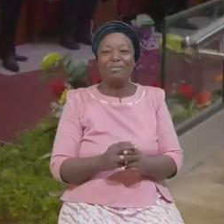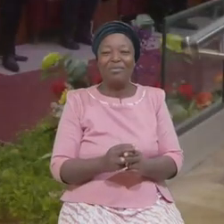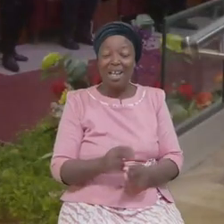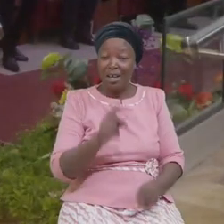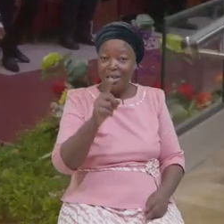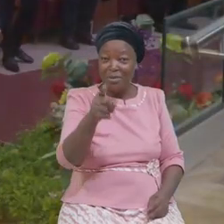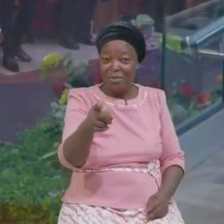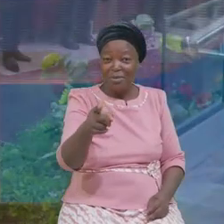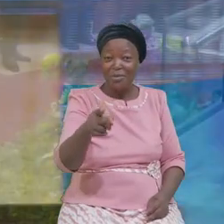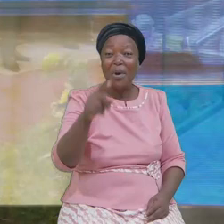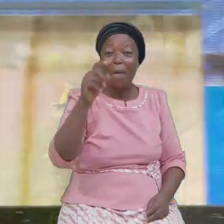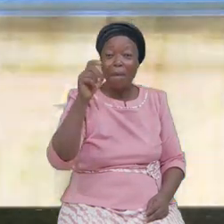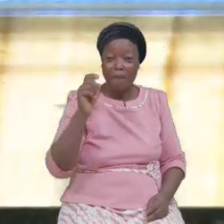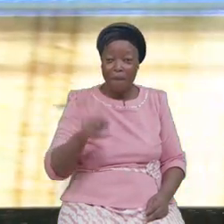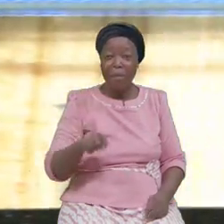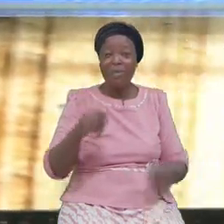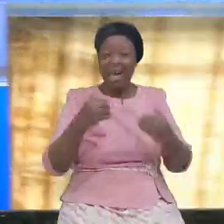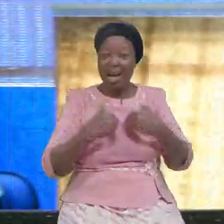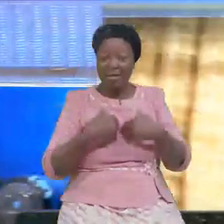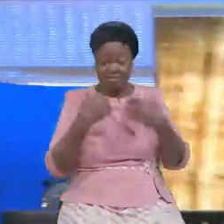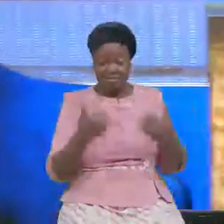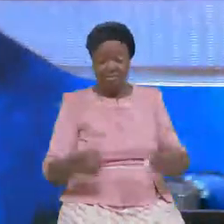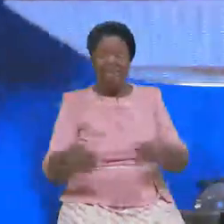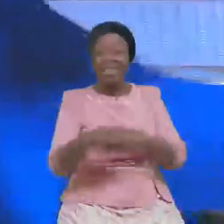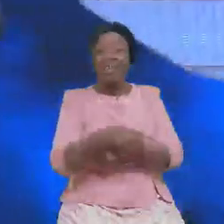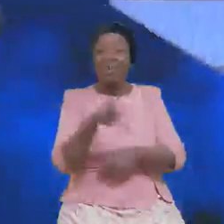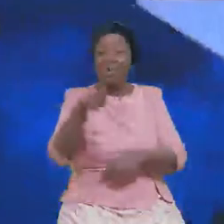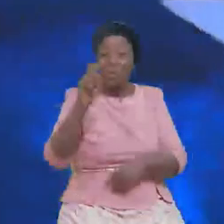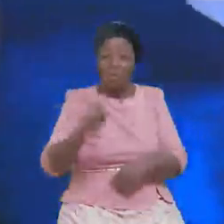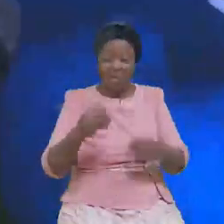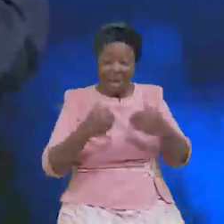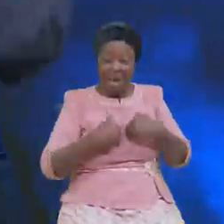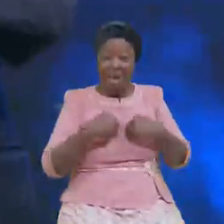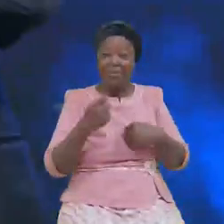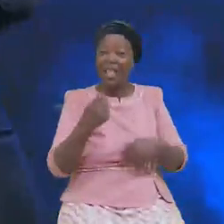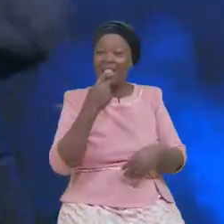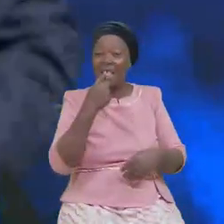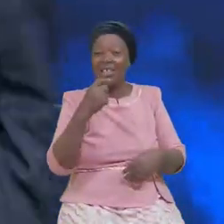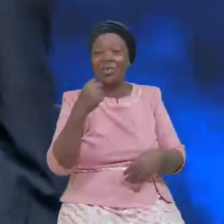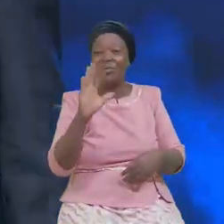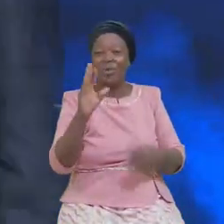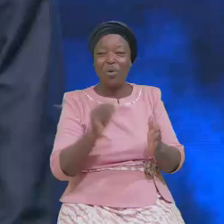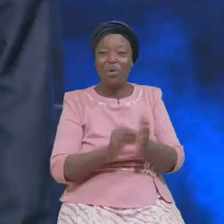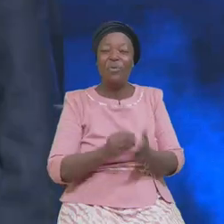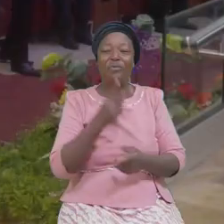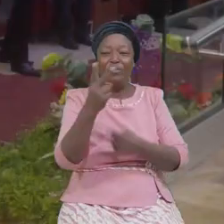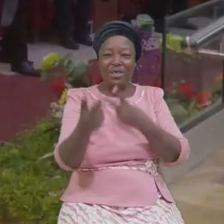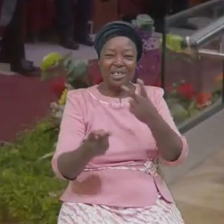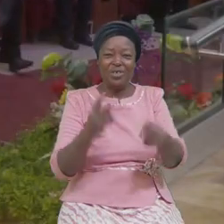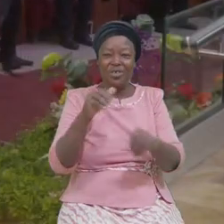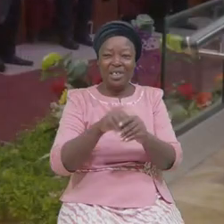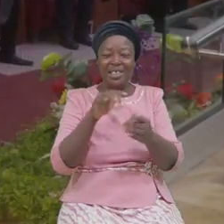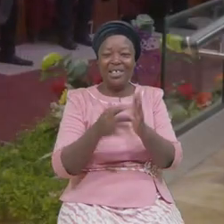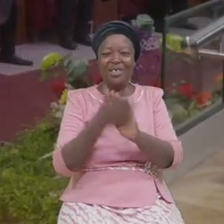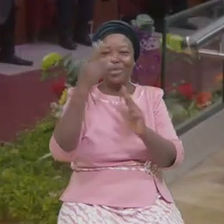You must have today, you must have the foretaste of your own visitation.